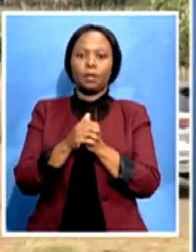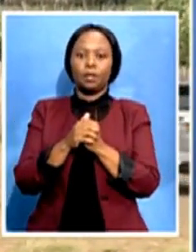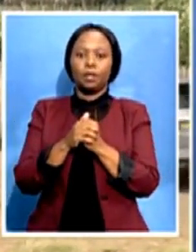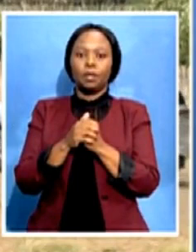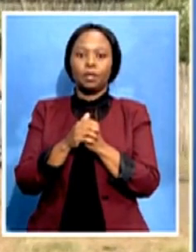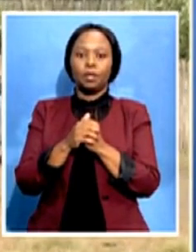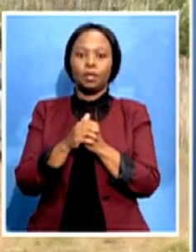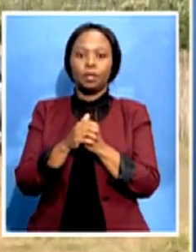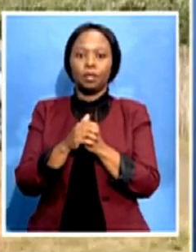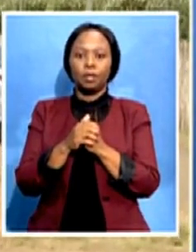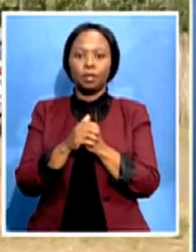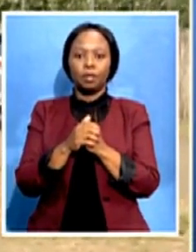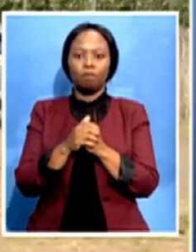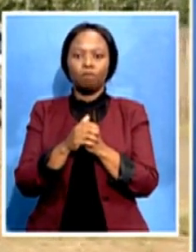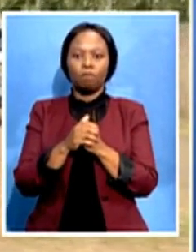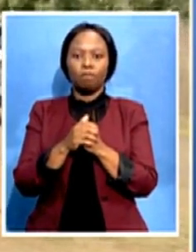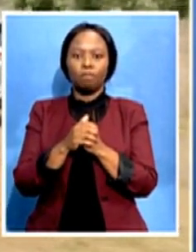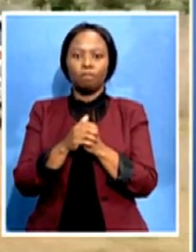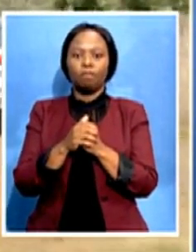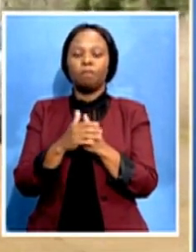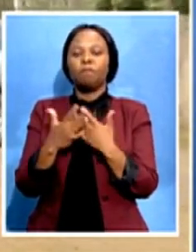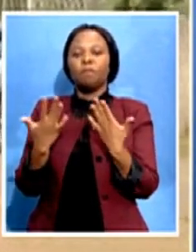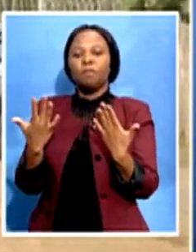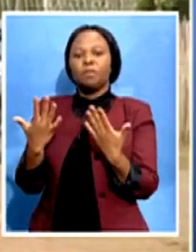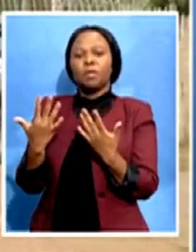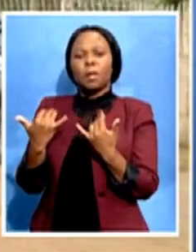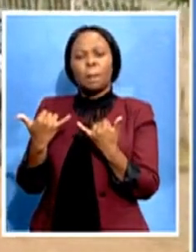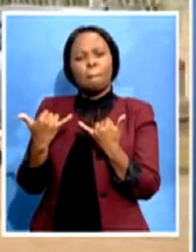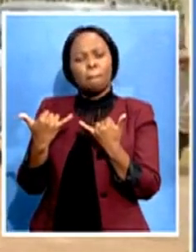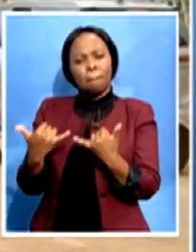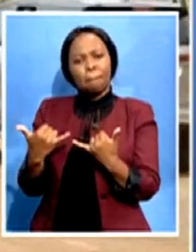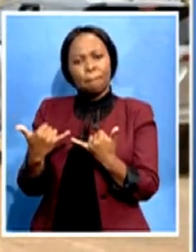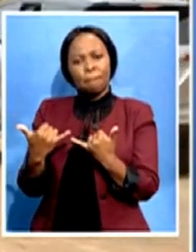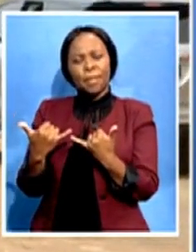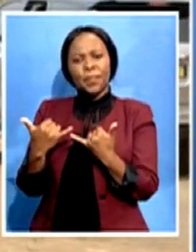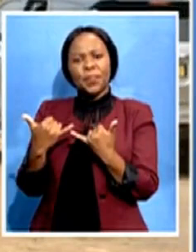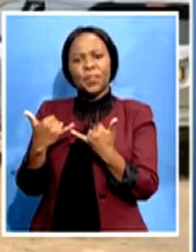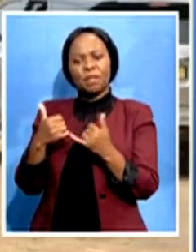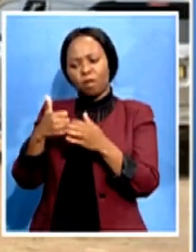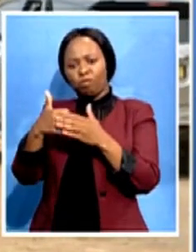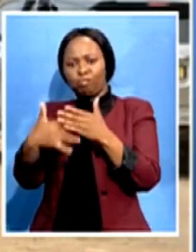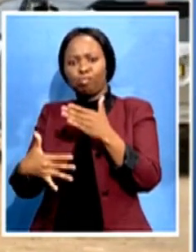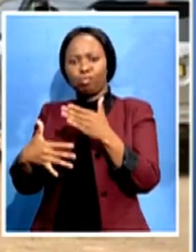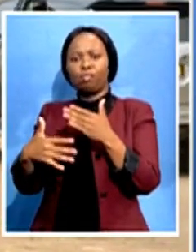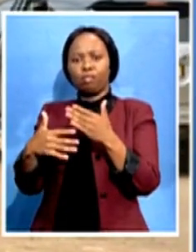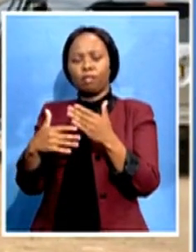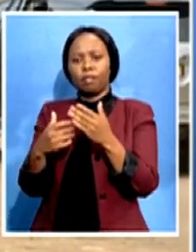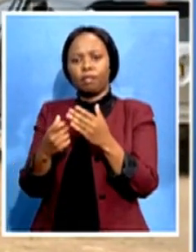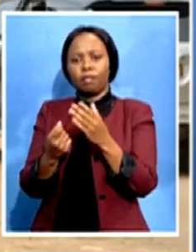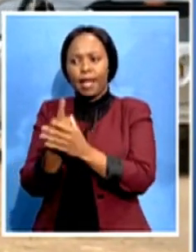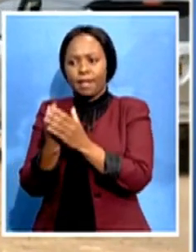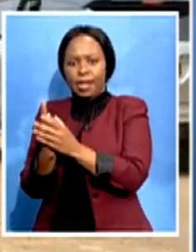Just in terms of the activity that will take place there today, just give us a sense of